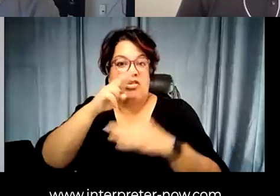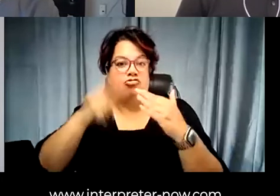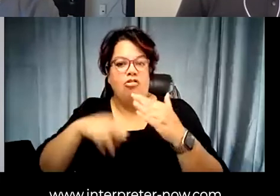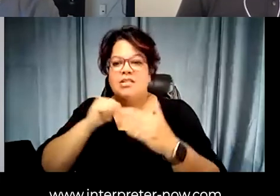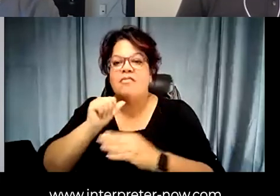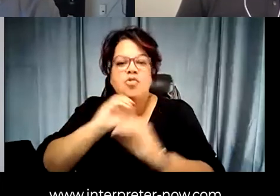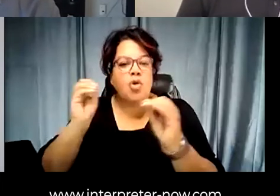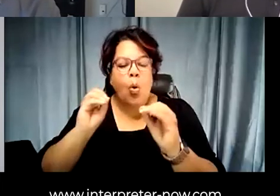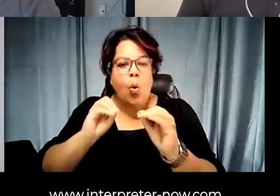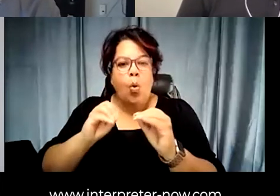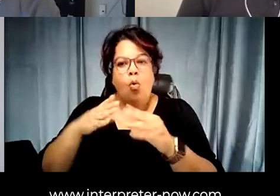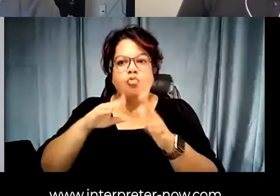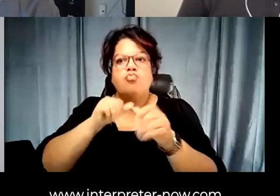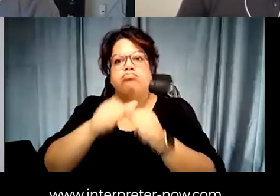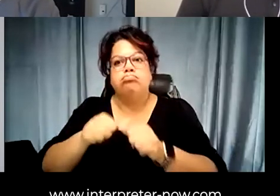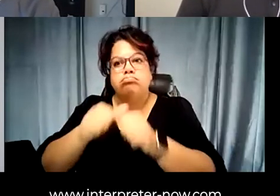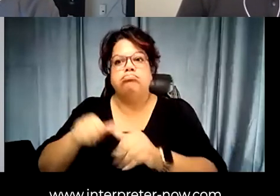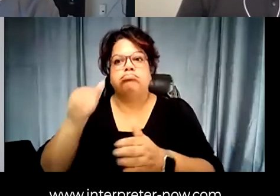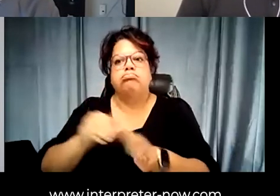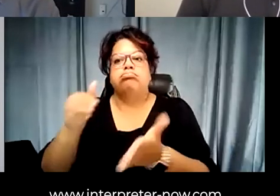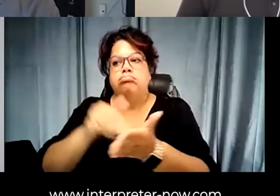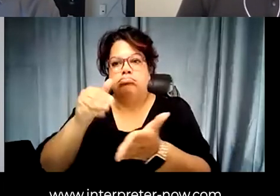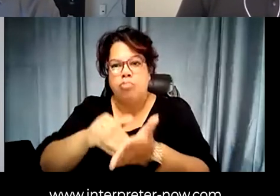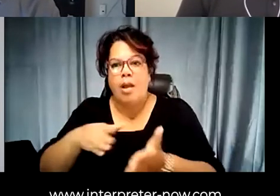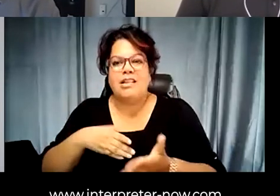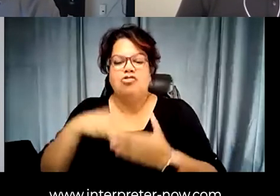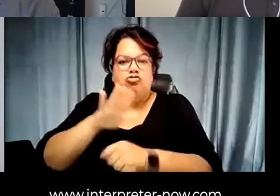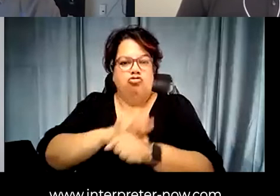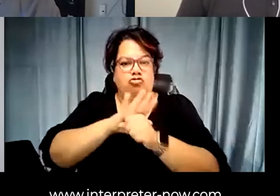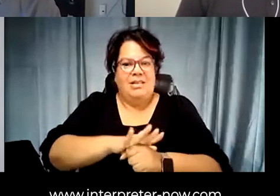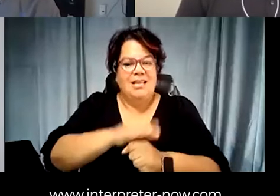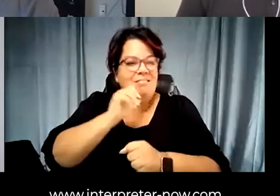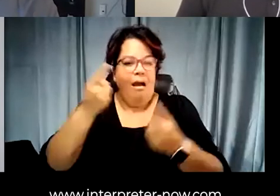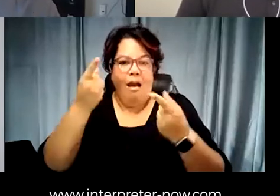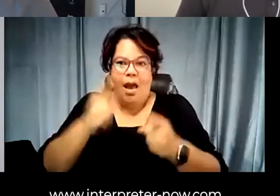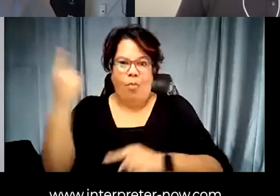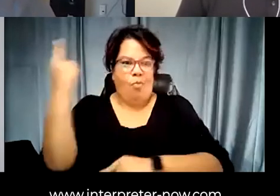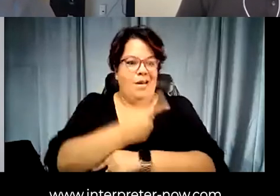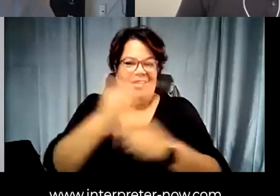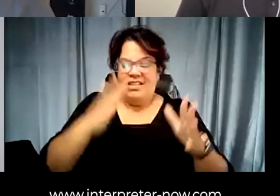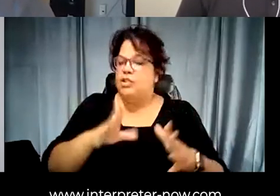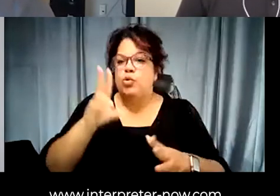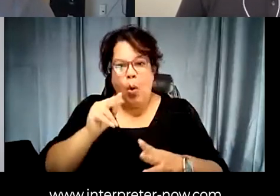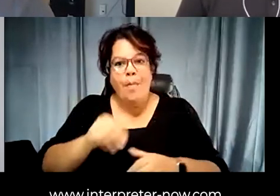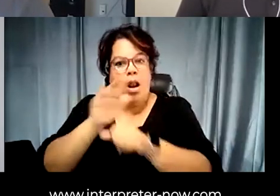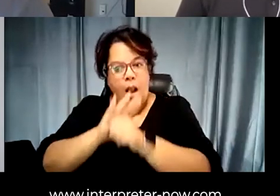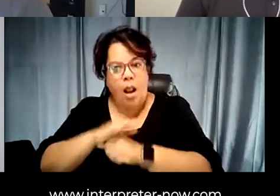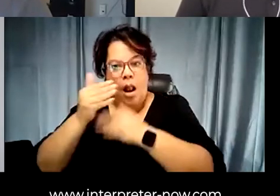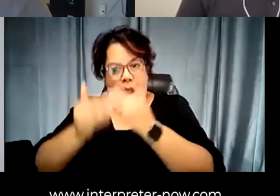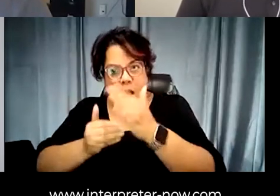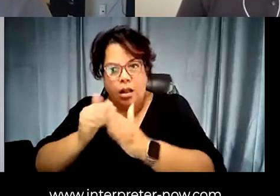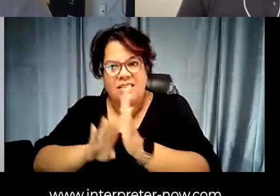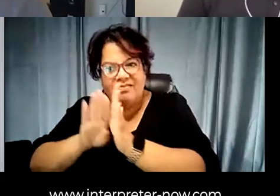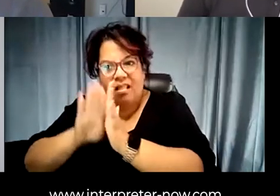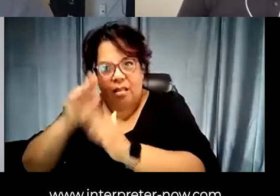is not a fluke. It is not something that happens overnight, but it is a progression of things that are untreated and unmanaged. My